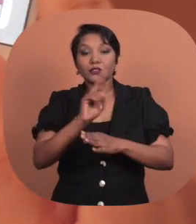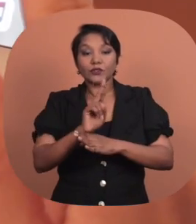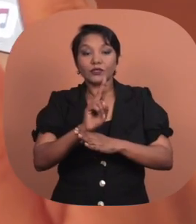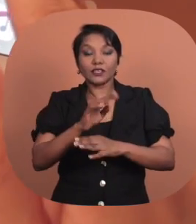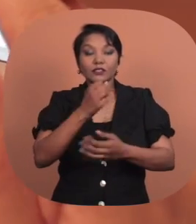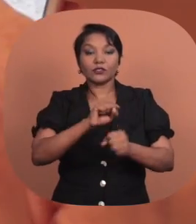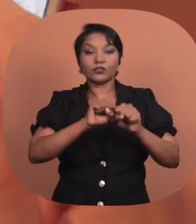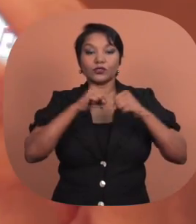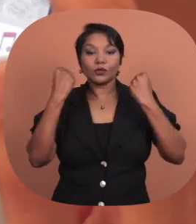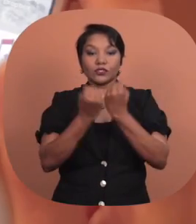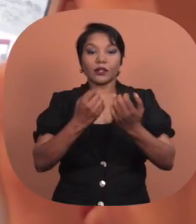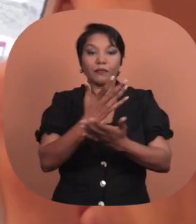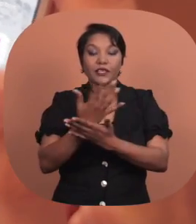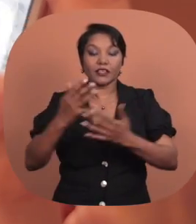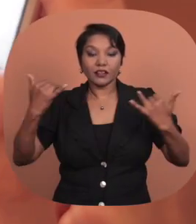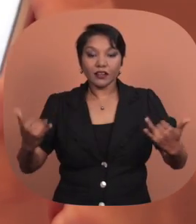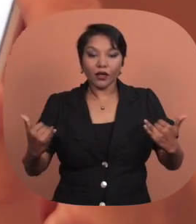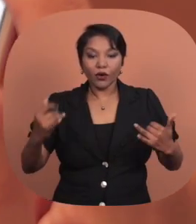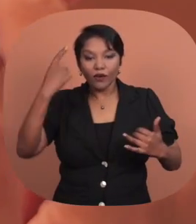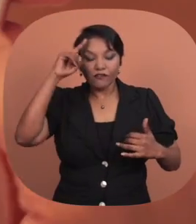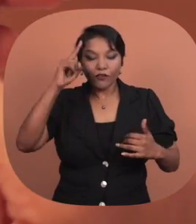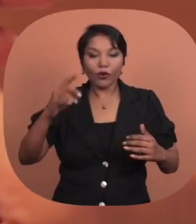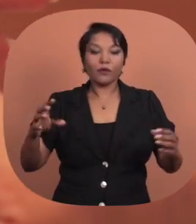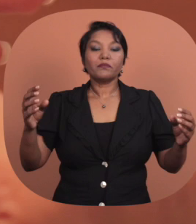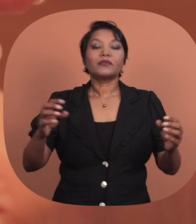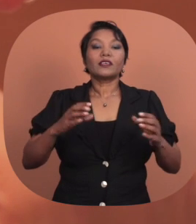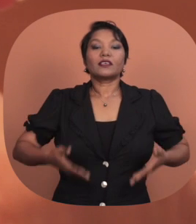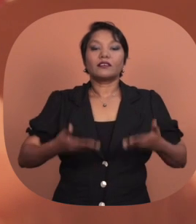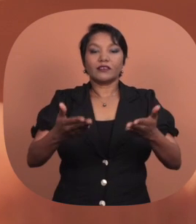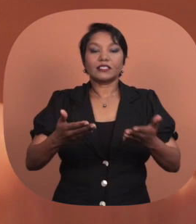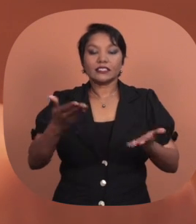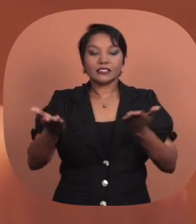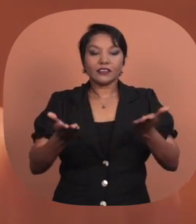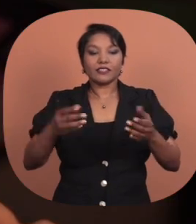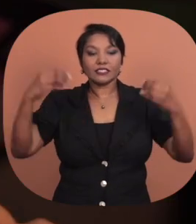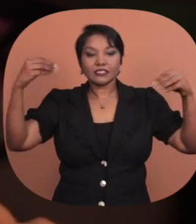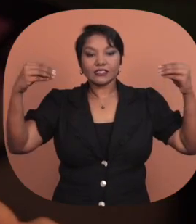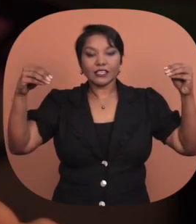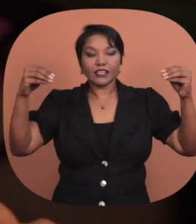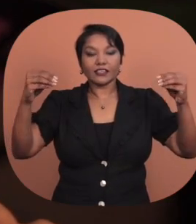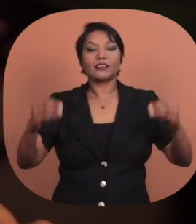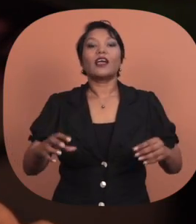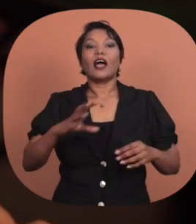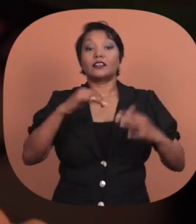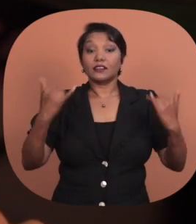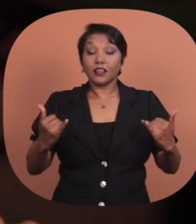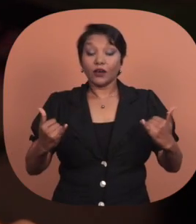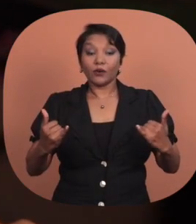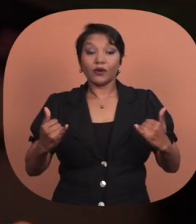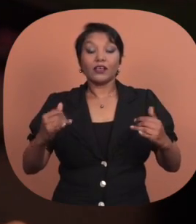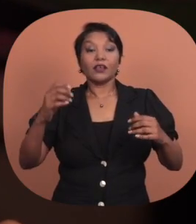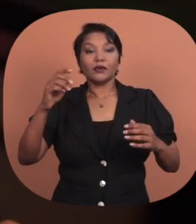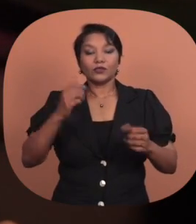to provide service. The growth of social media has been near exponential, and what was previously seen as a passing trend has now